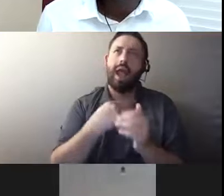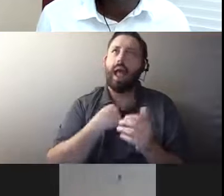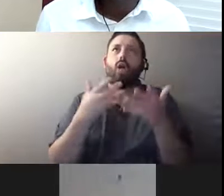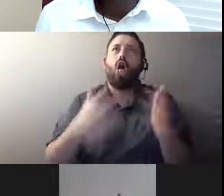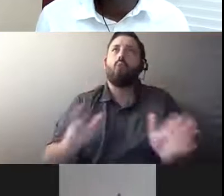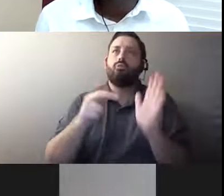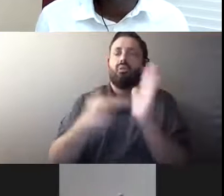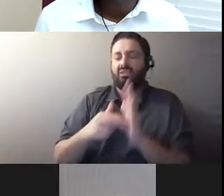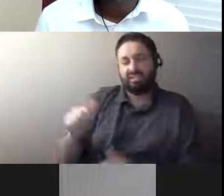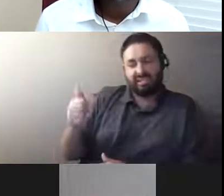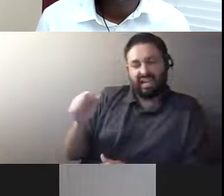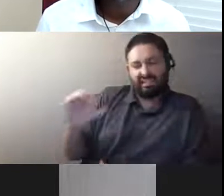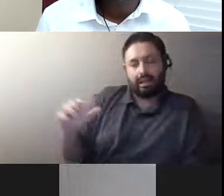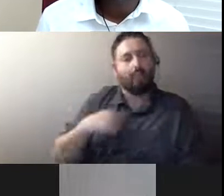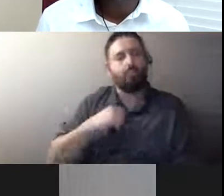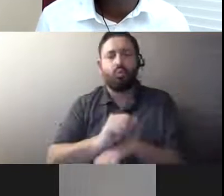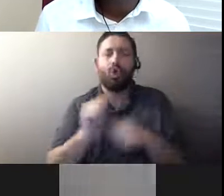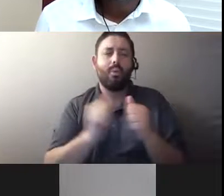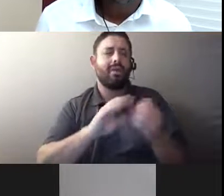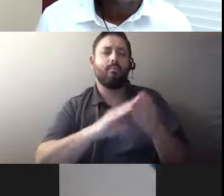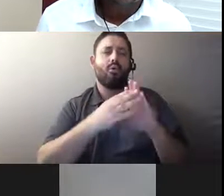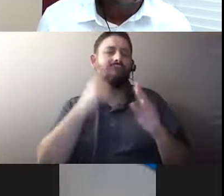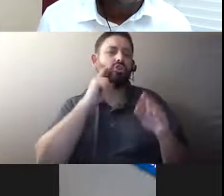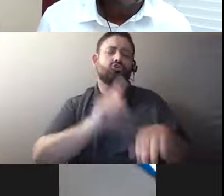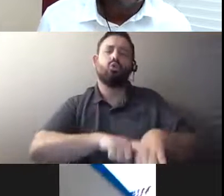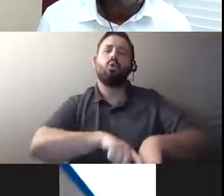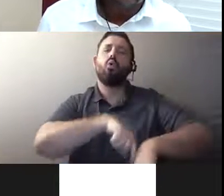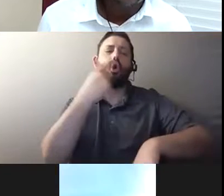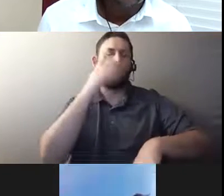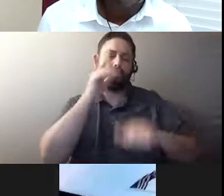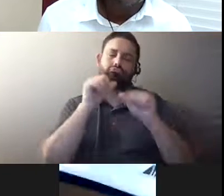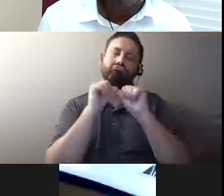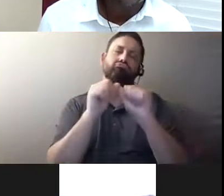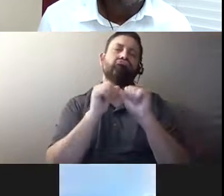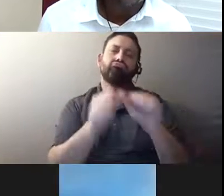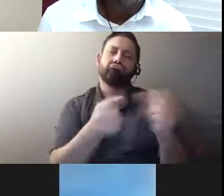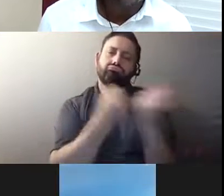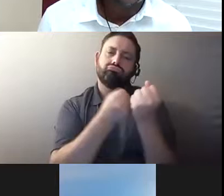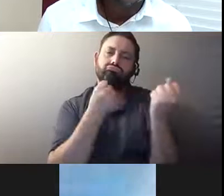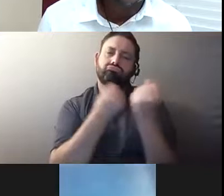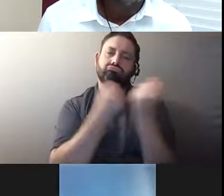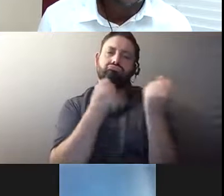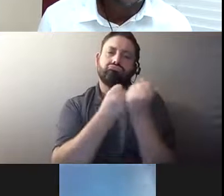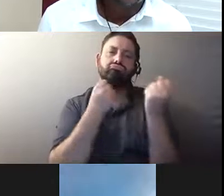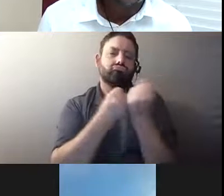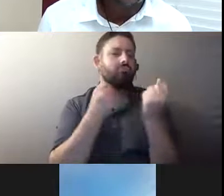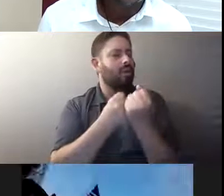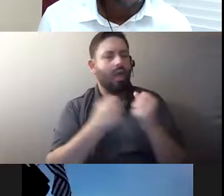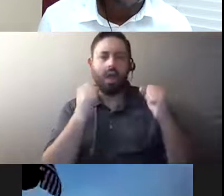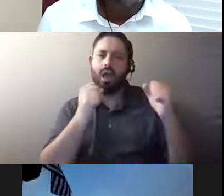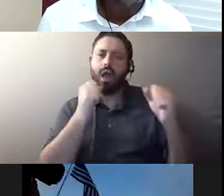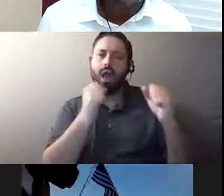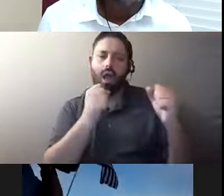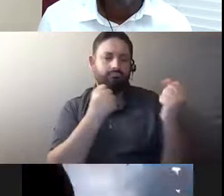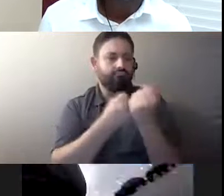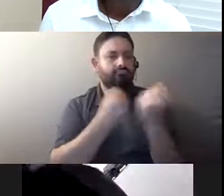10 seconds. I've been working with the community for so long, and I'll continue to be a supporter and a cheerleader for everything that people who live